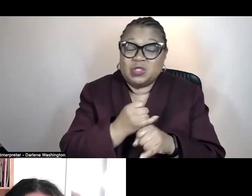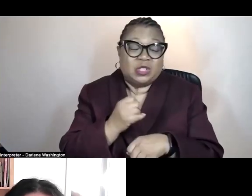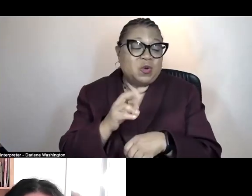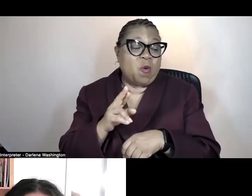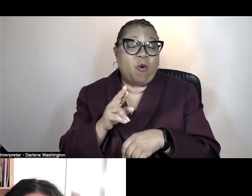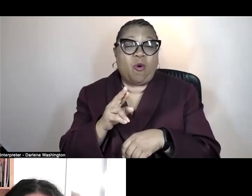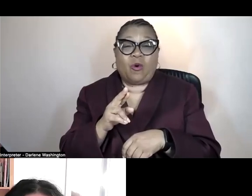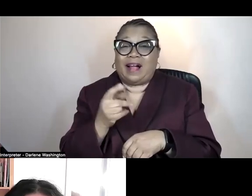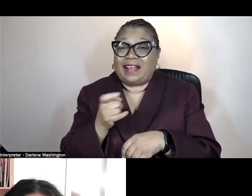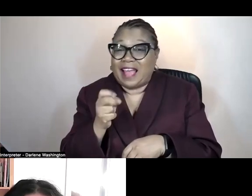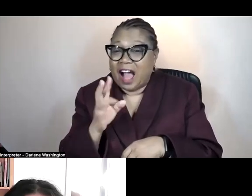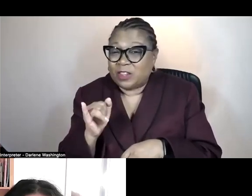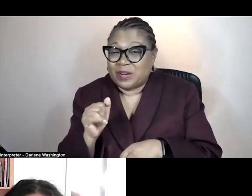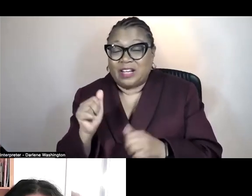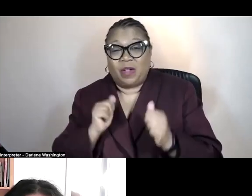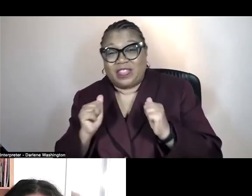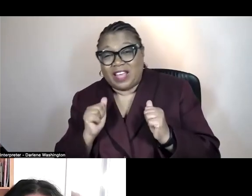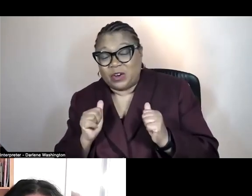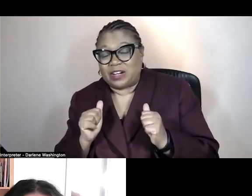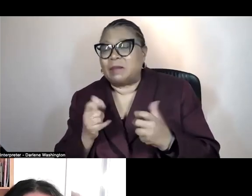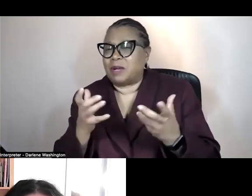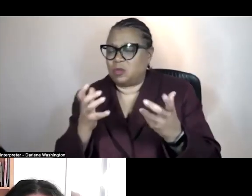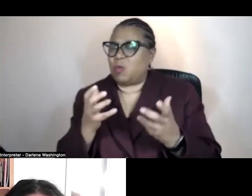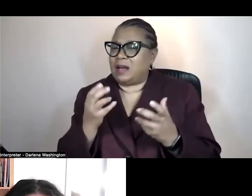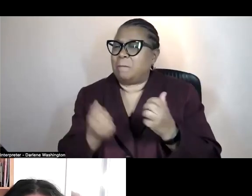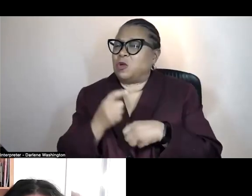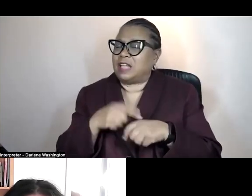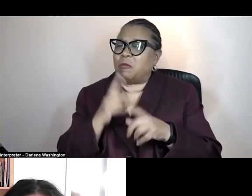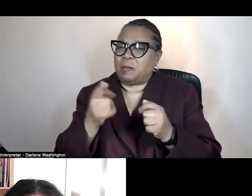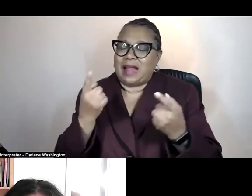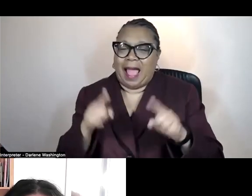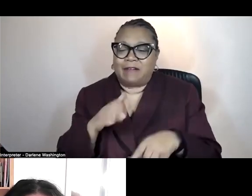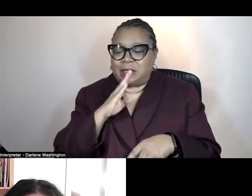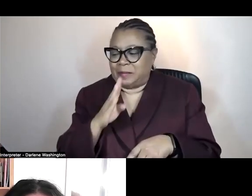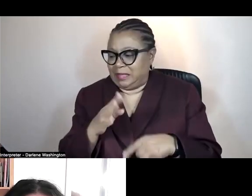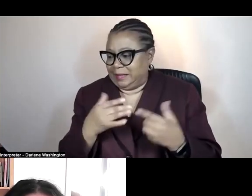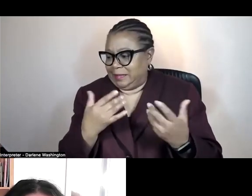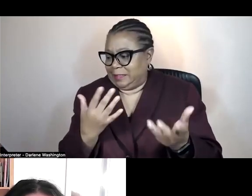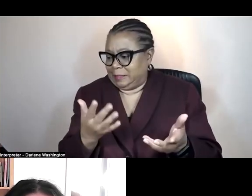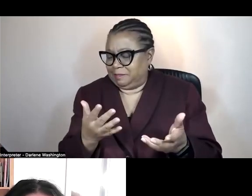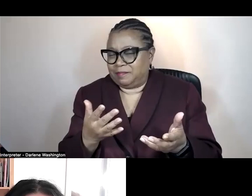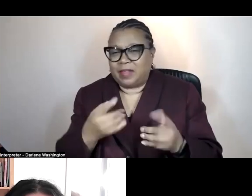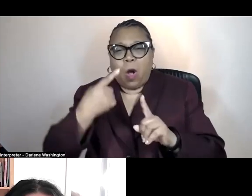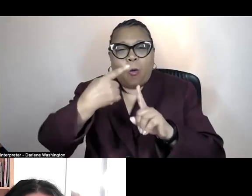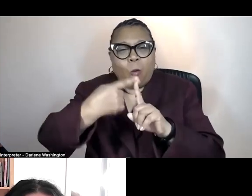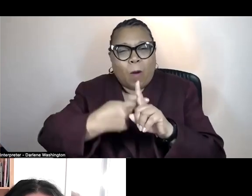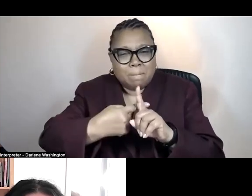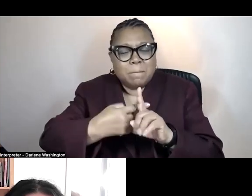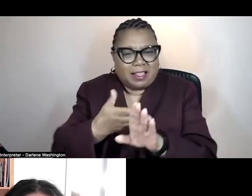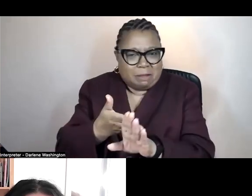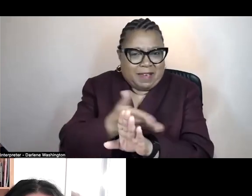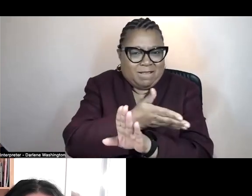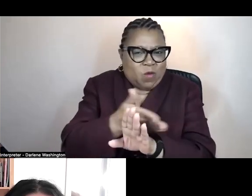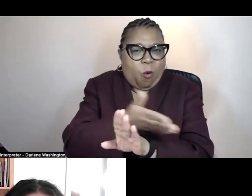or a gallery or theater, but usually that's going to have to be at least a month